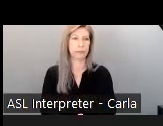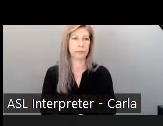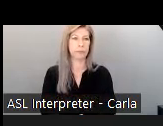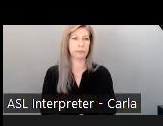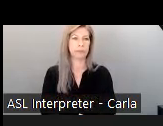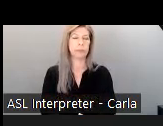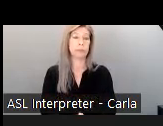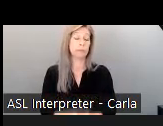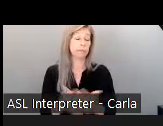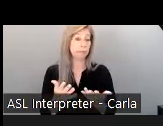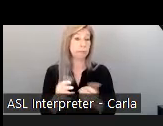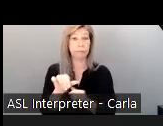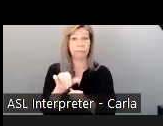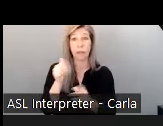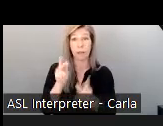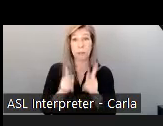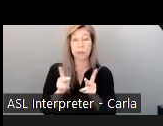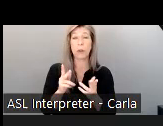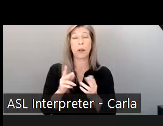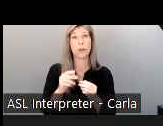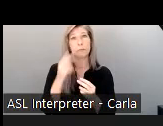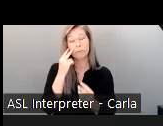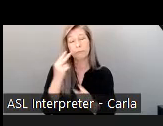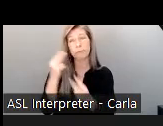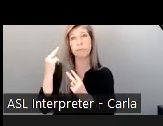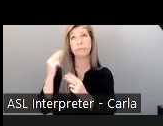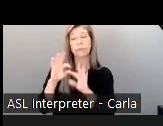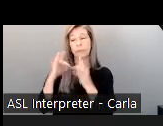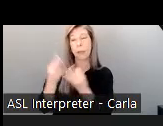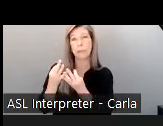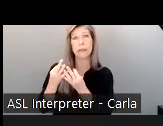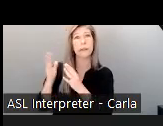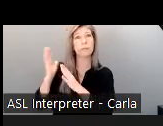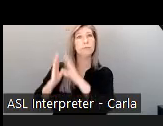For some of us, thinking about our ancestors,